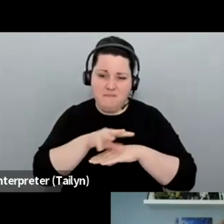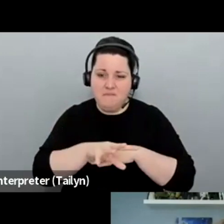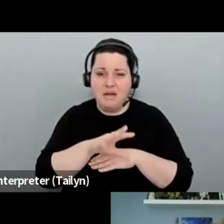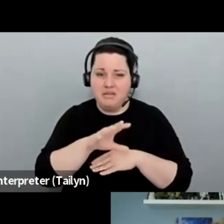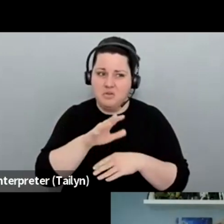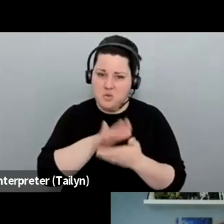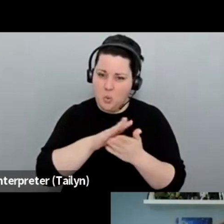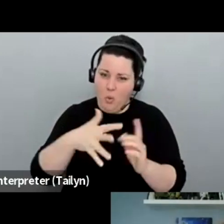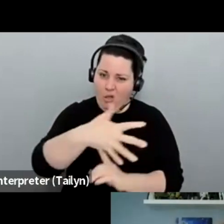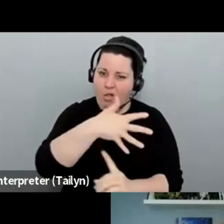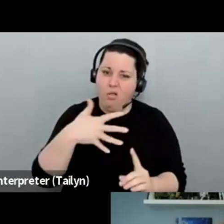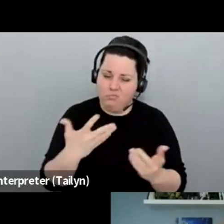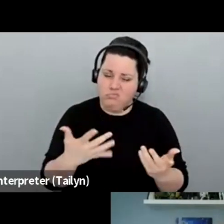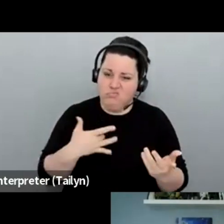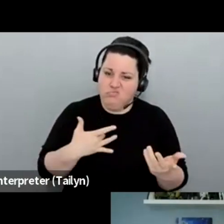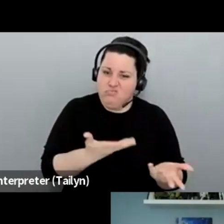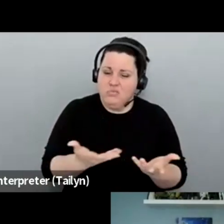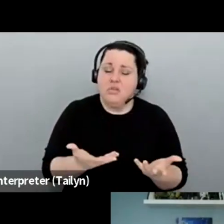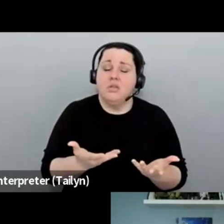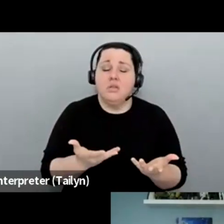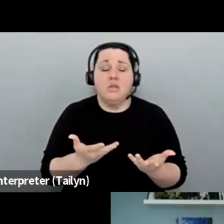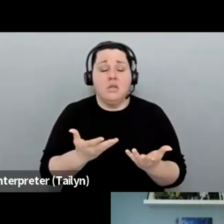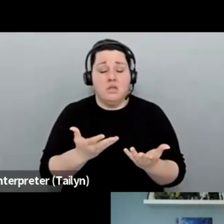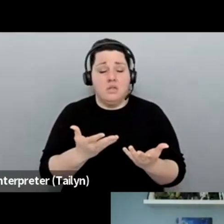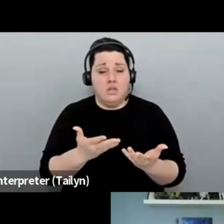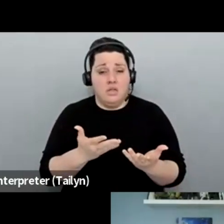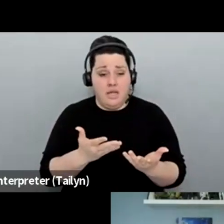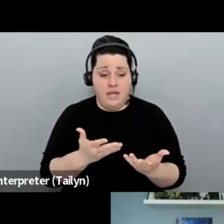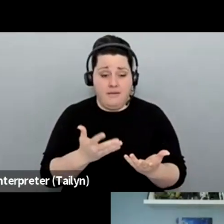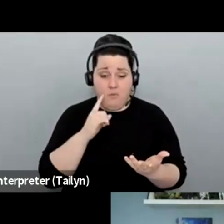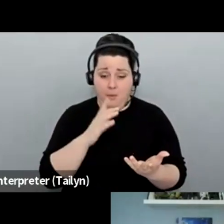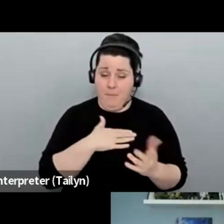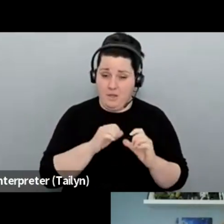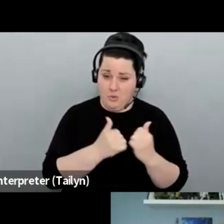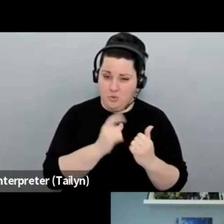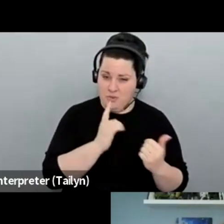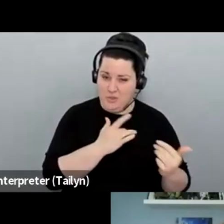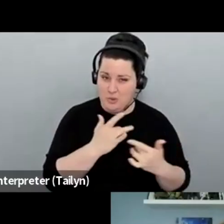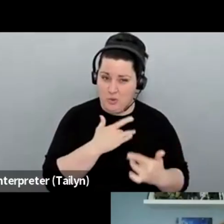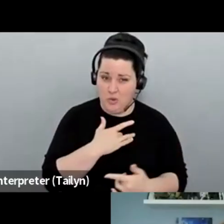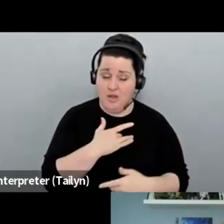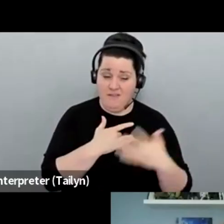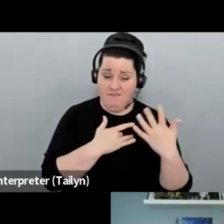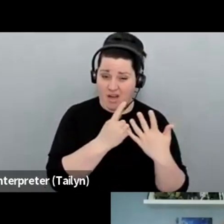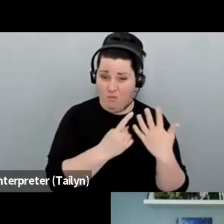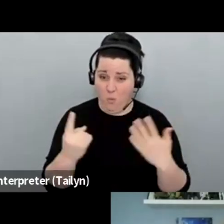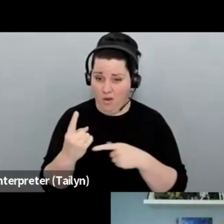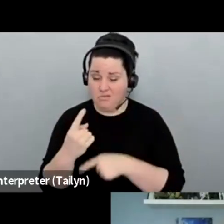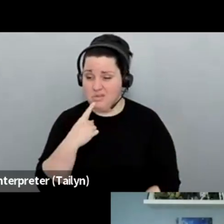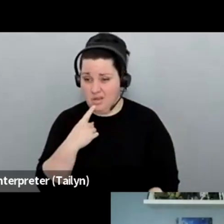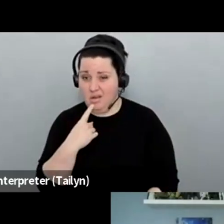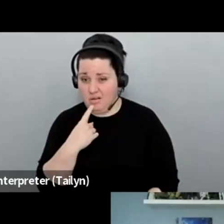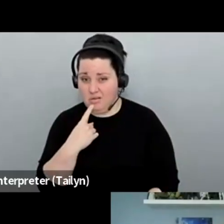the school. And of particular concern to my association, 1 in 5 of our respondents said that they